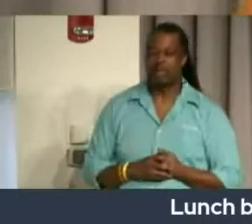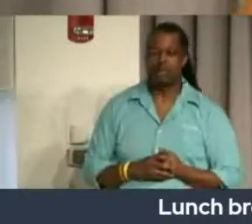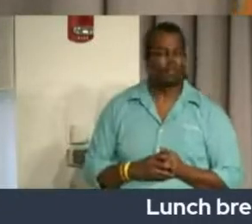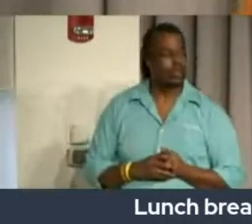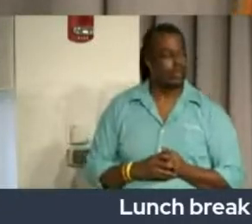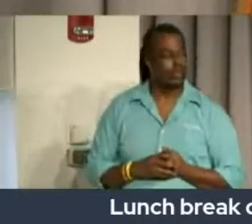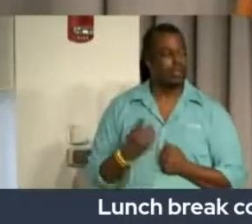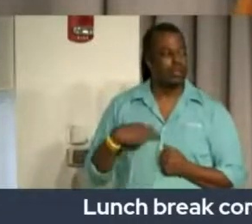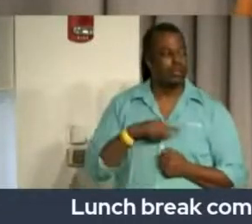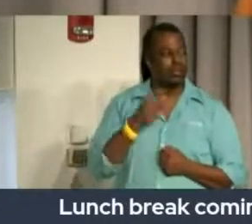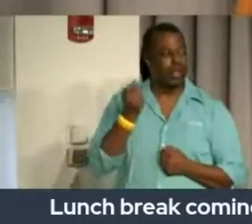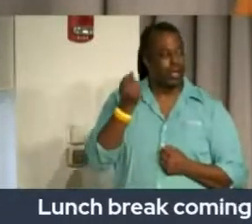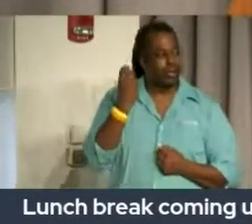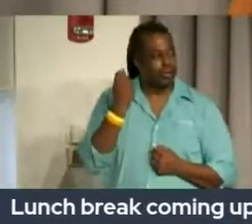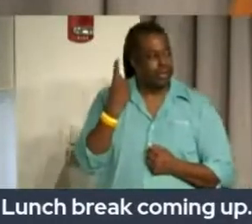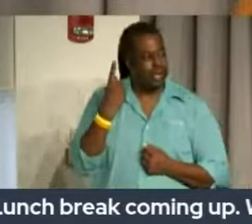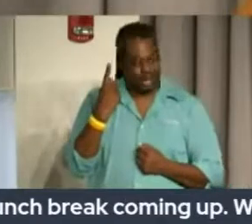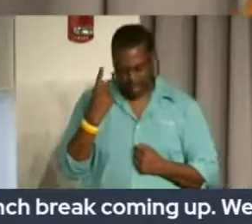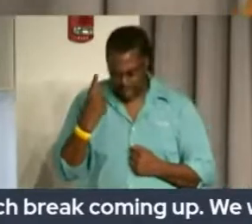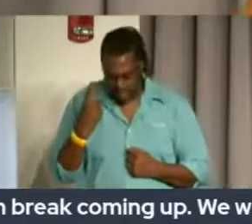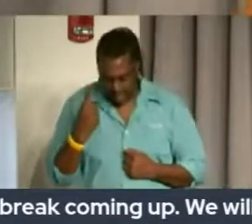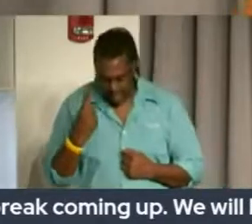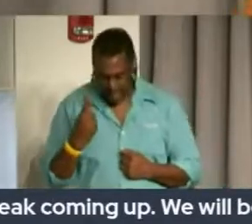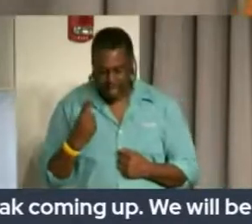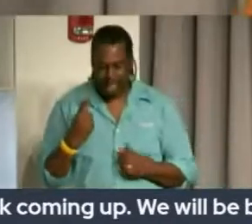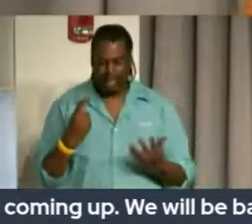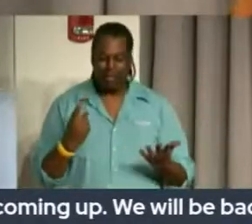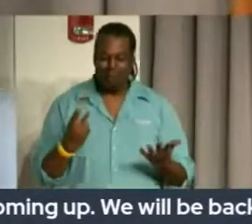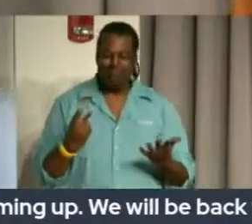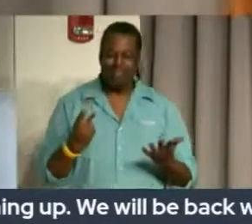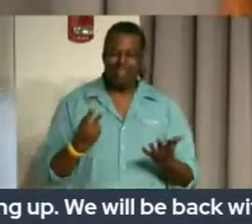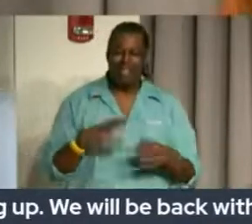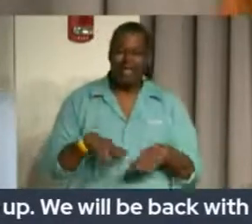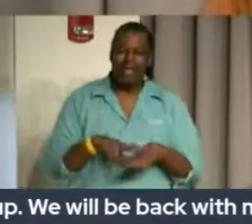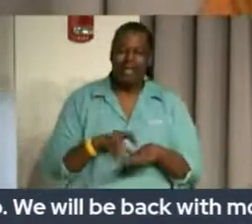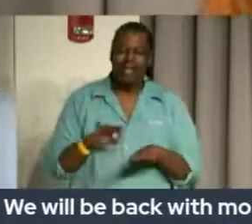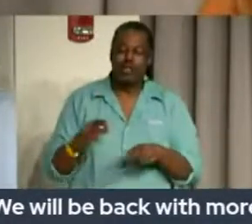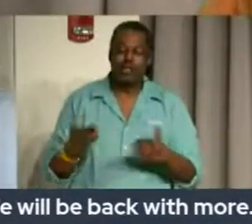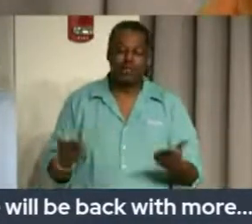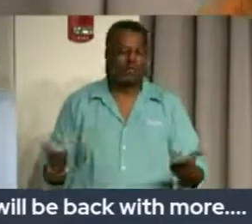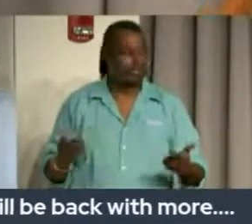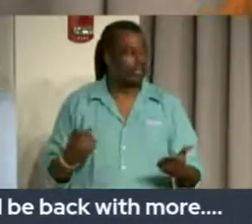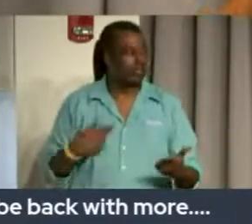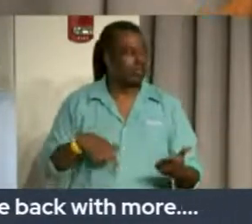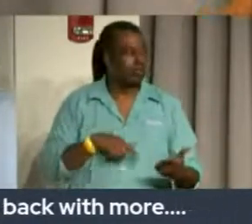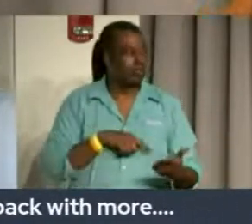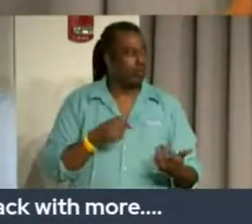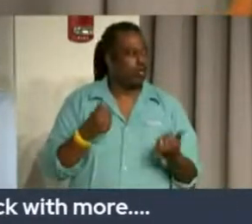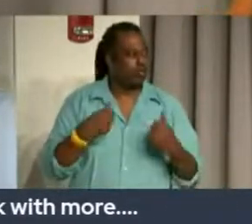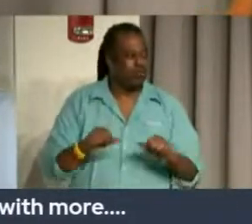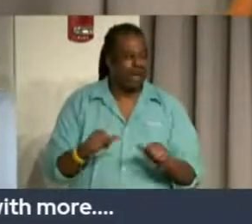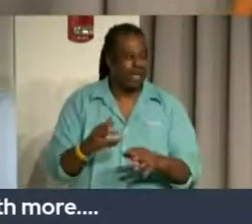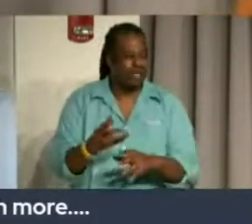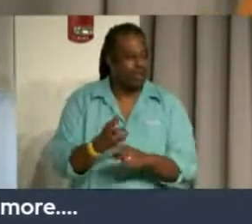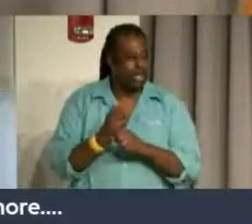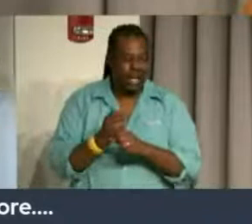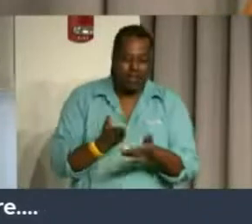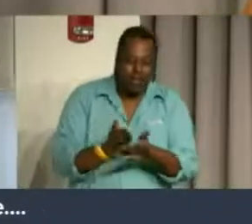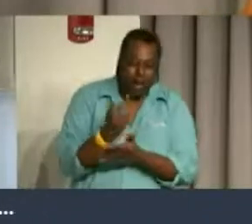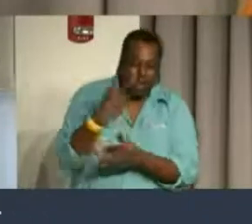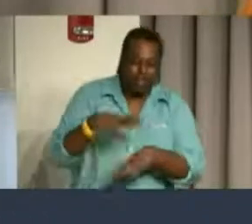We understand the nature of things. We're trying to get the rights of nature to happen,